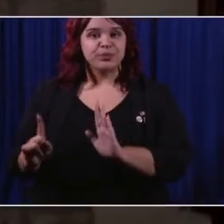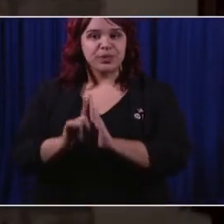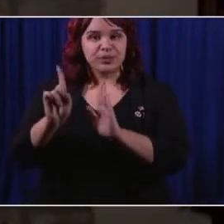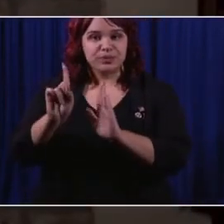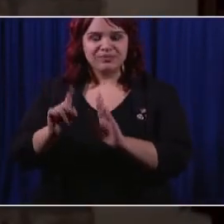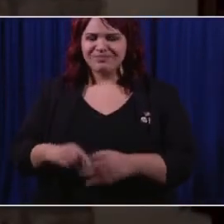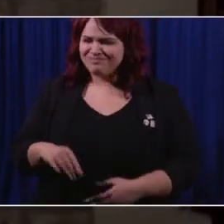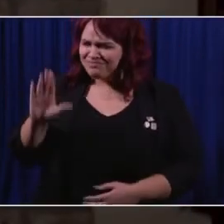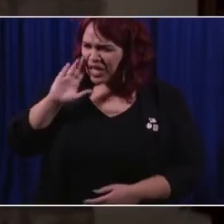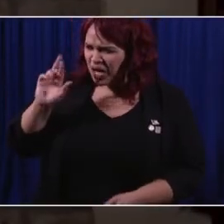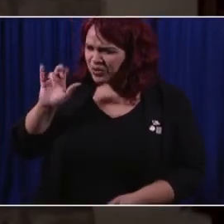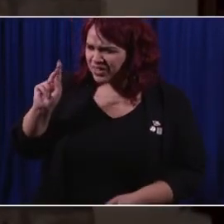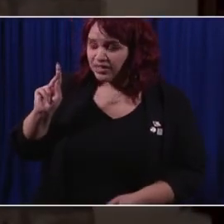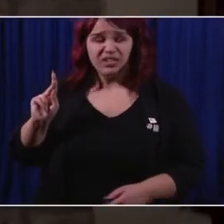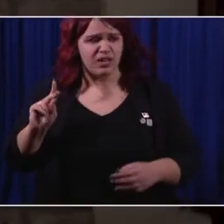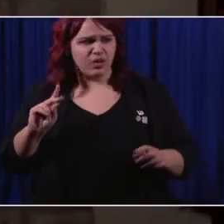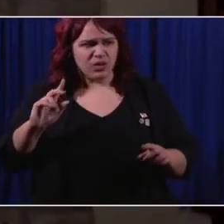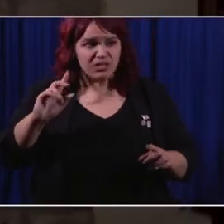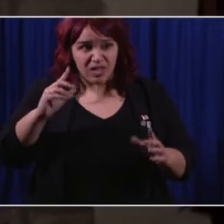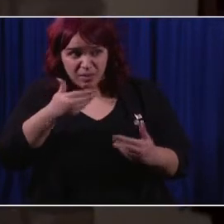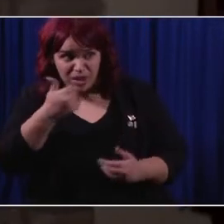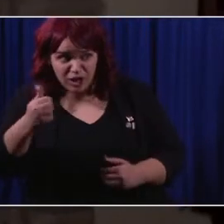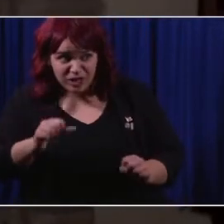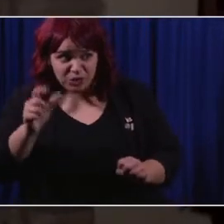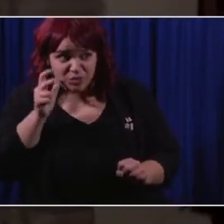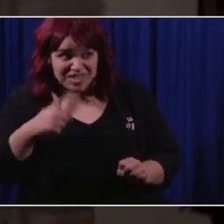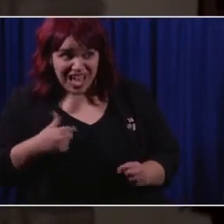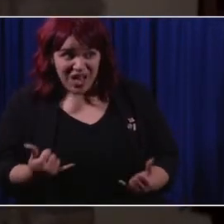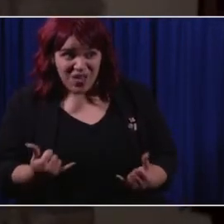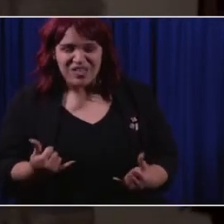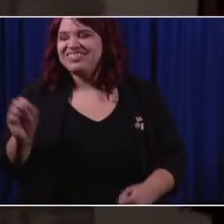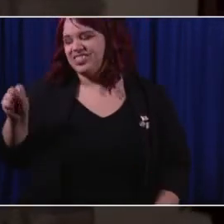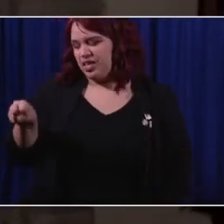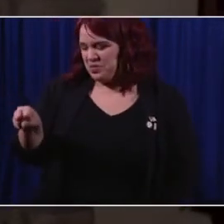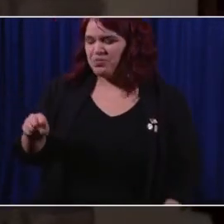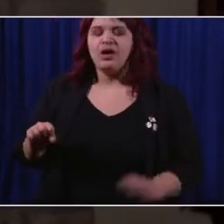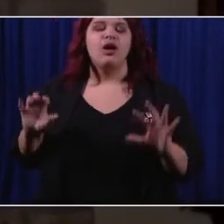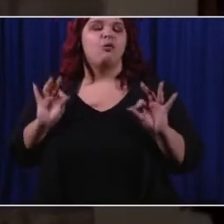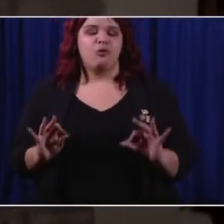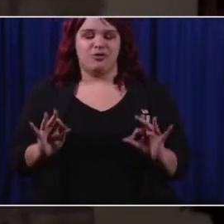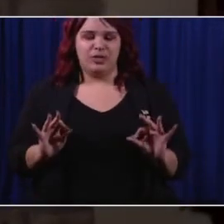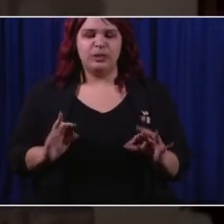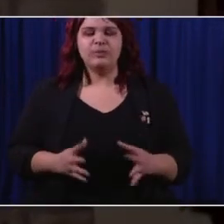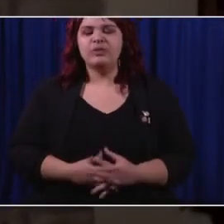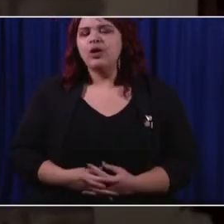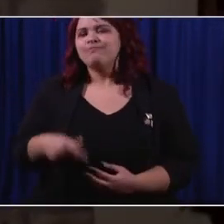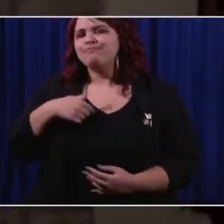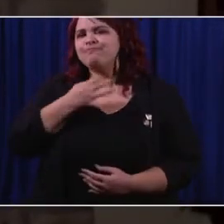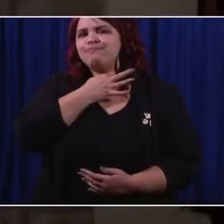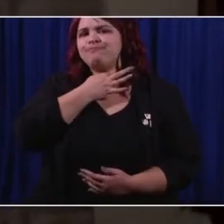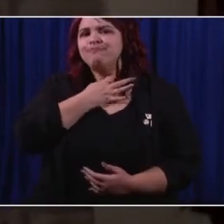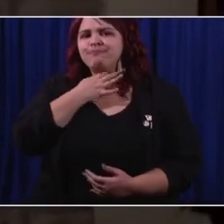Hey, Rick. Can you hear me now? You're on now. Okay, wonderful. I wanted to ask you